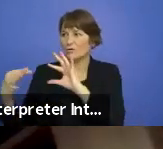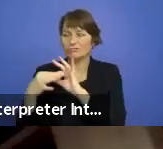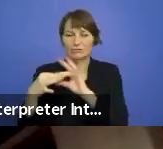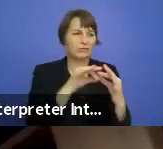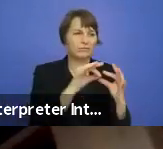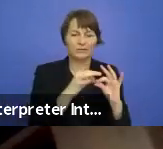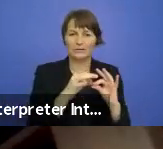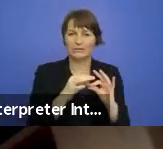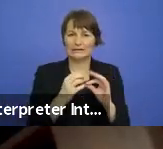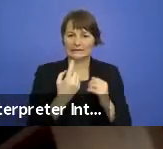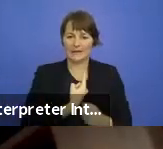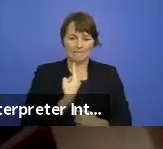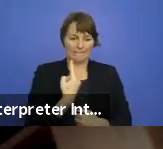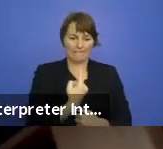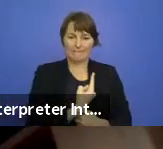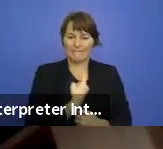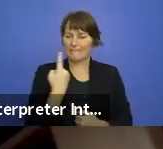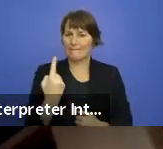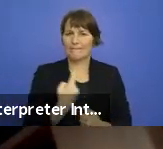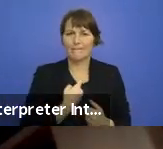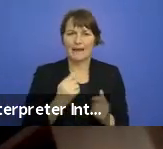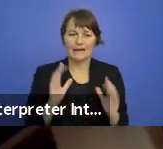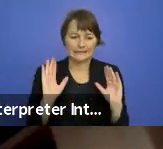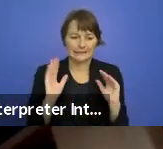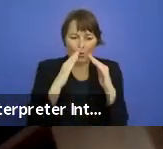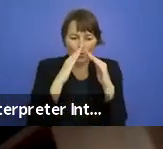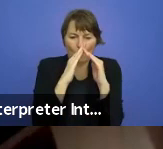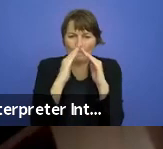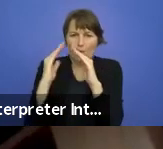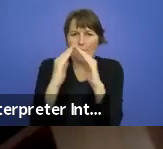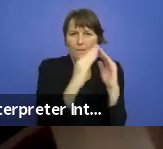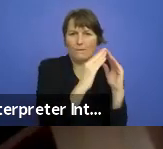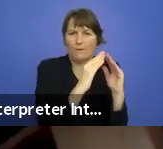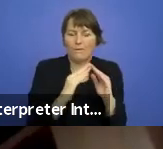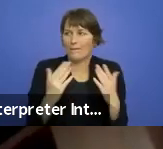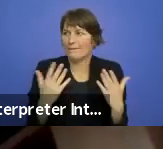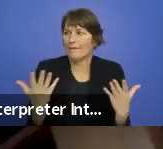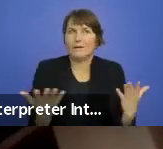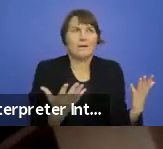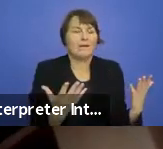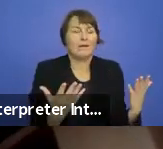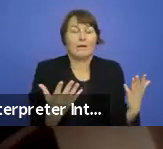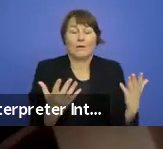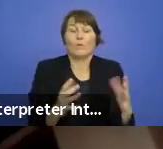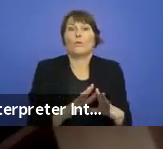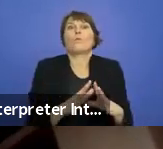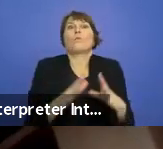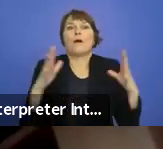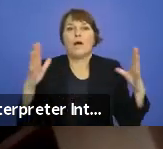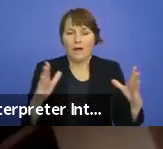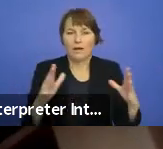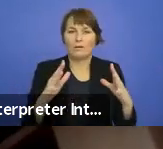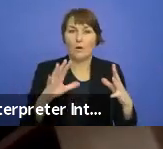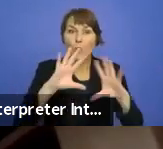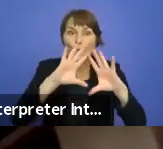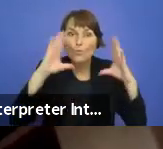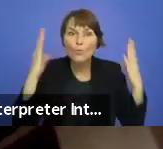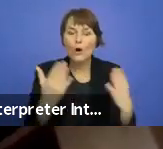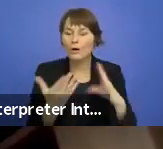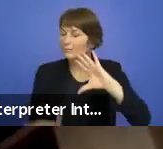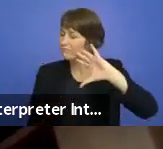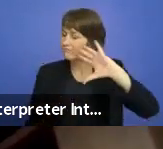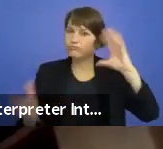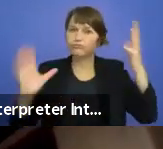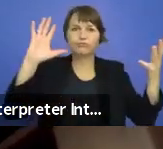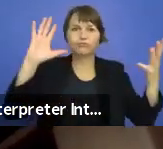trying to make sense of how quickly, unexpectedly and completely the world can change. As artists in the